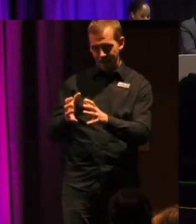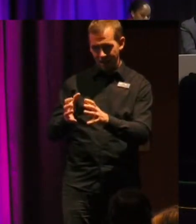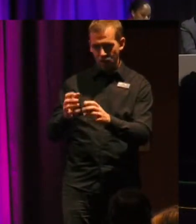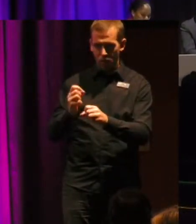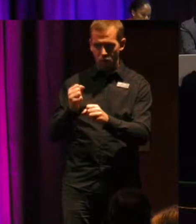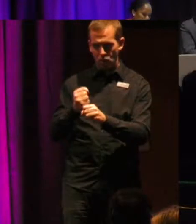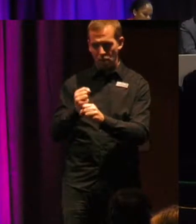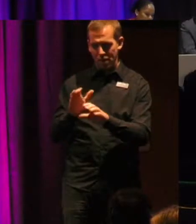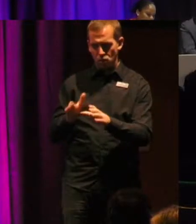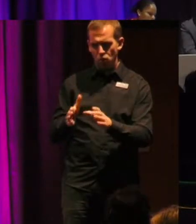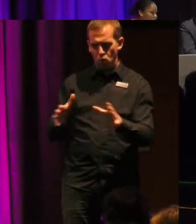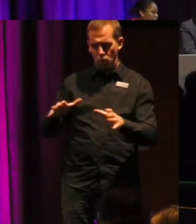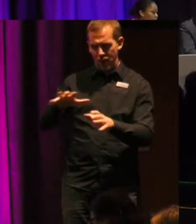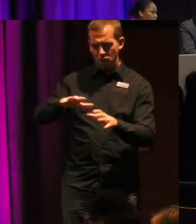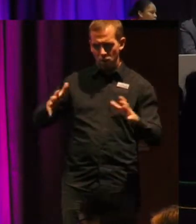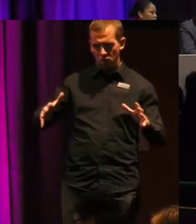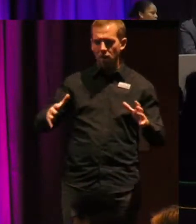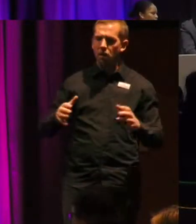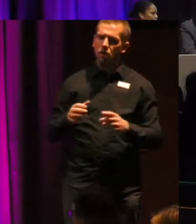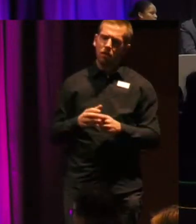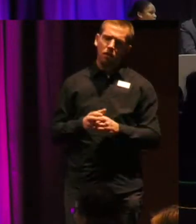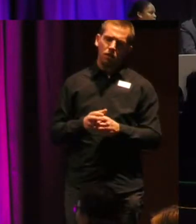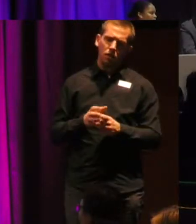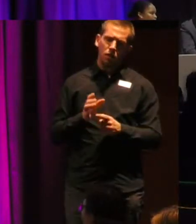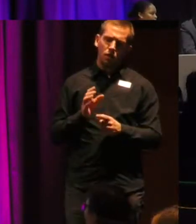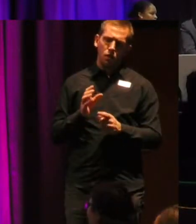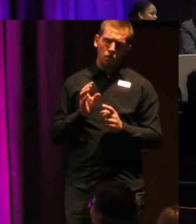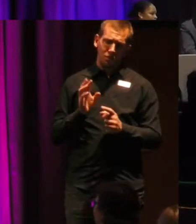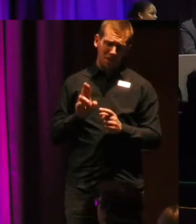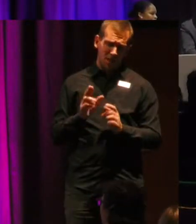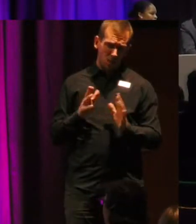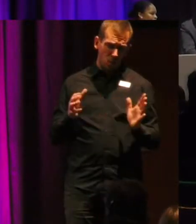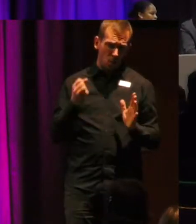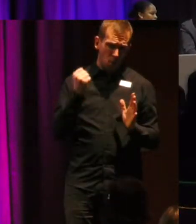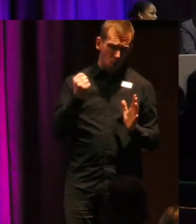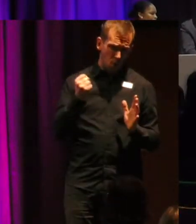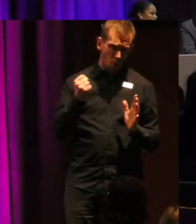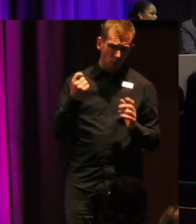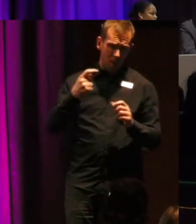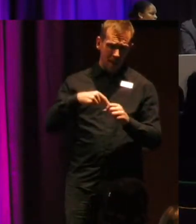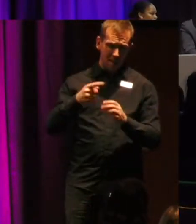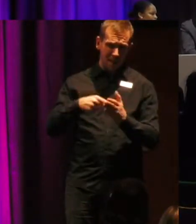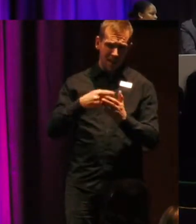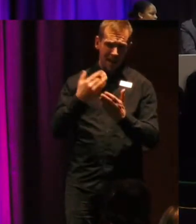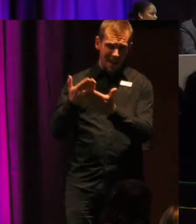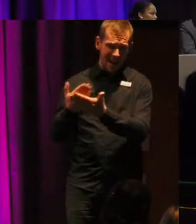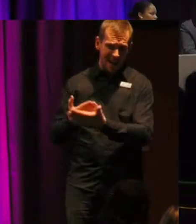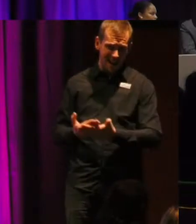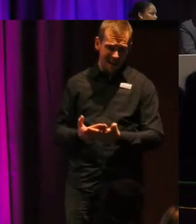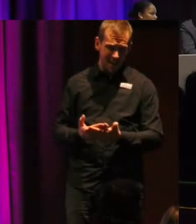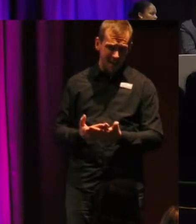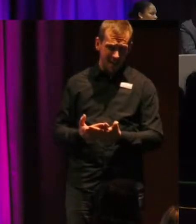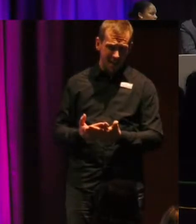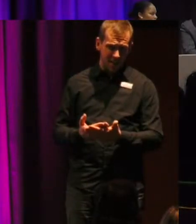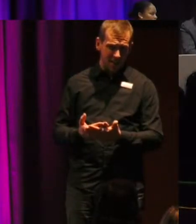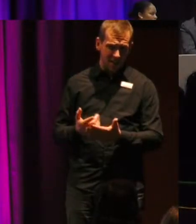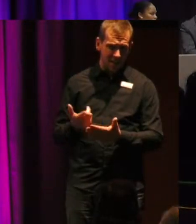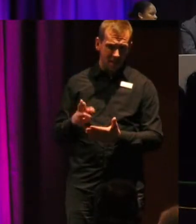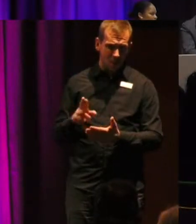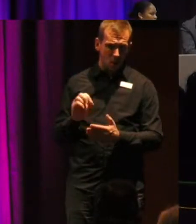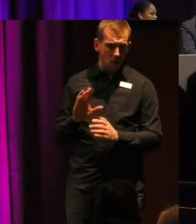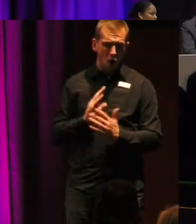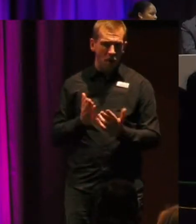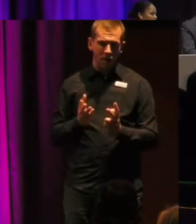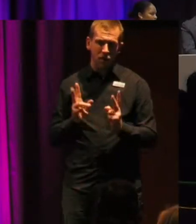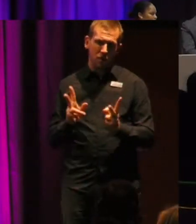region. Do you see that, you know, how much of a threat is it in particular countries where you don't have, let's say, the appropriate safeguards?